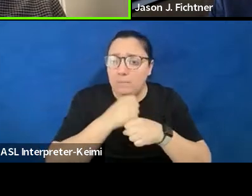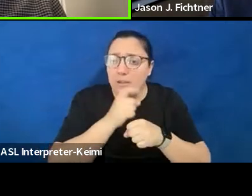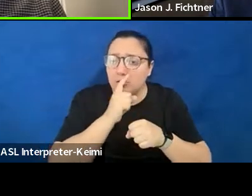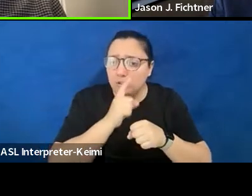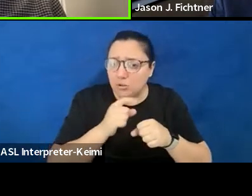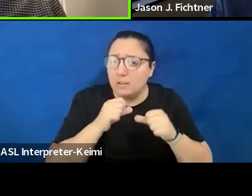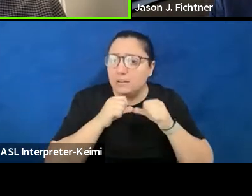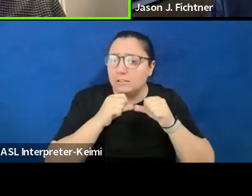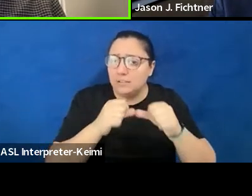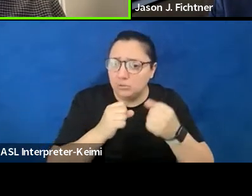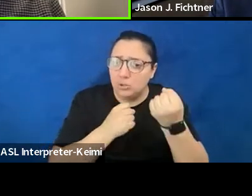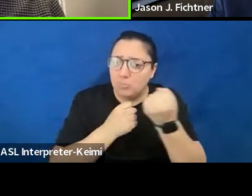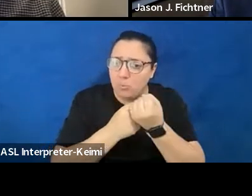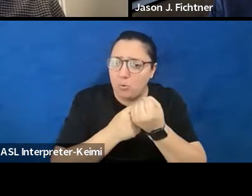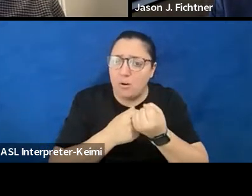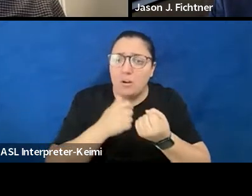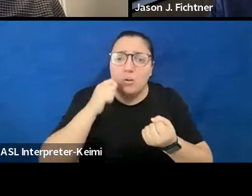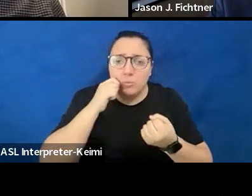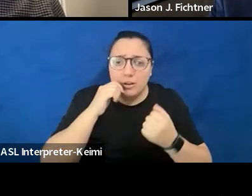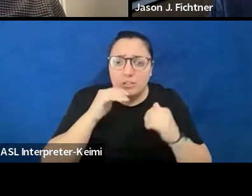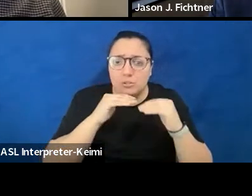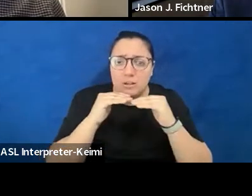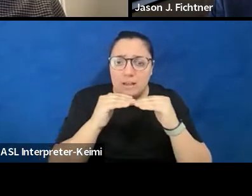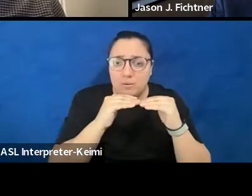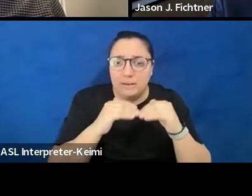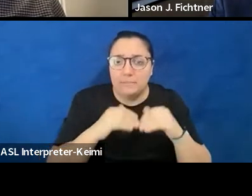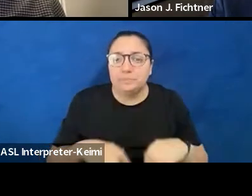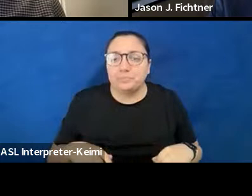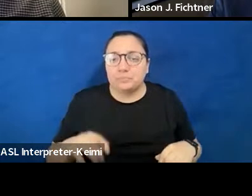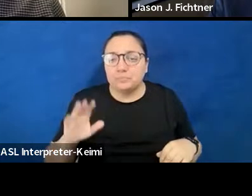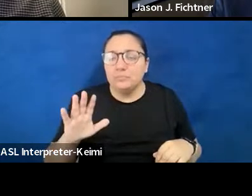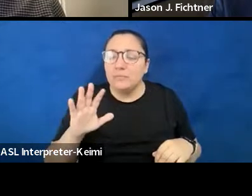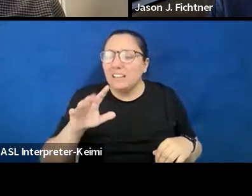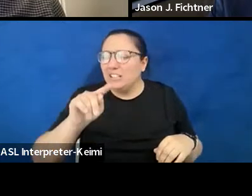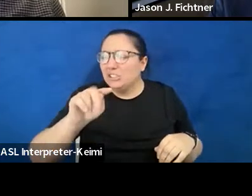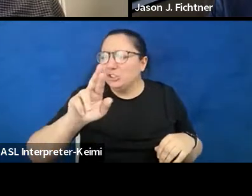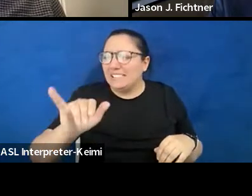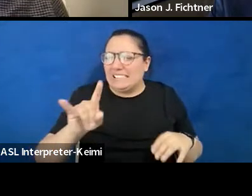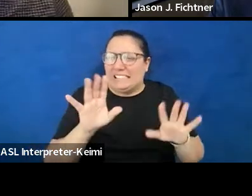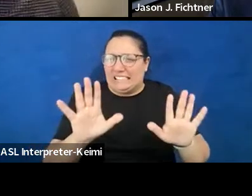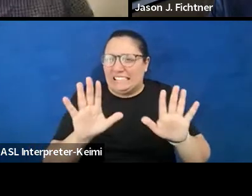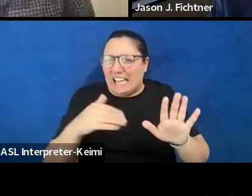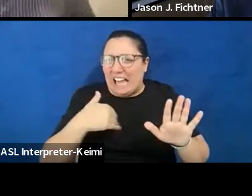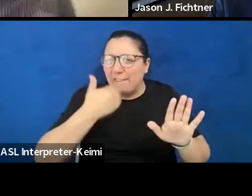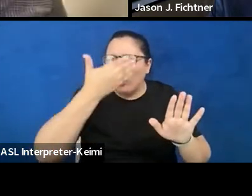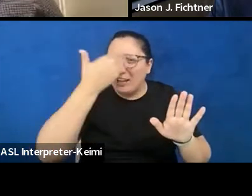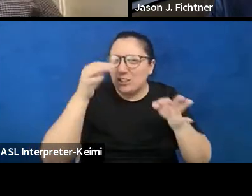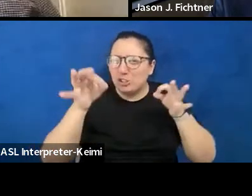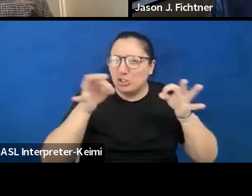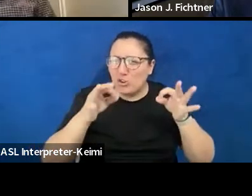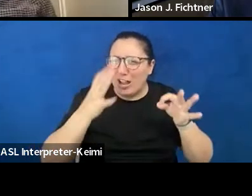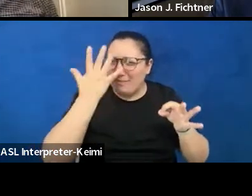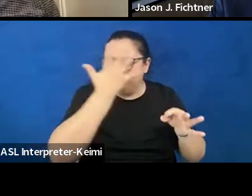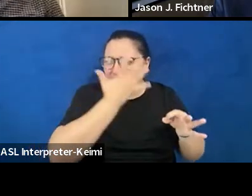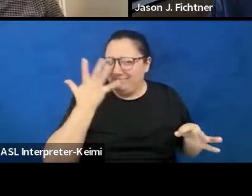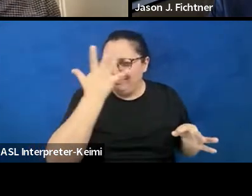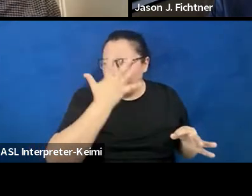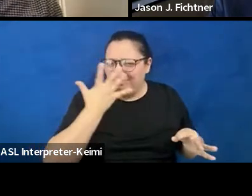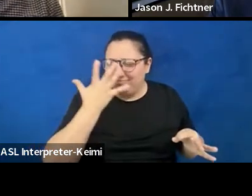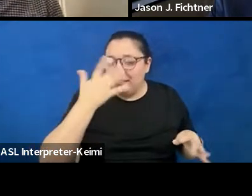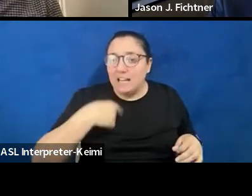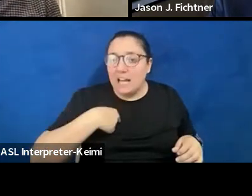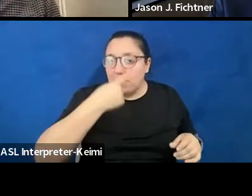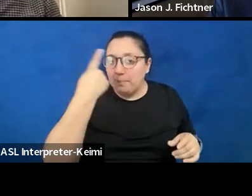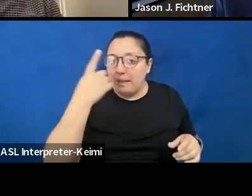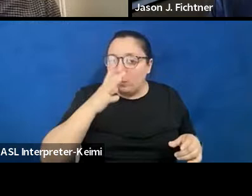equity? I think I forgot to describe myself, so I'm going to do that really quickly and then answer your question. I'm a Black woman.